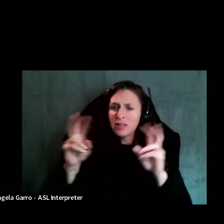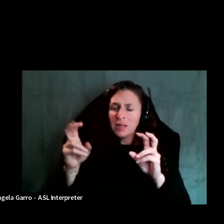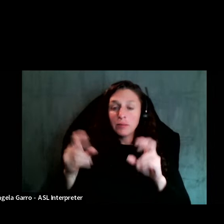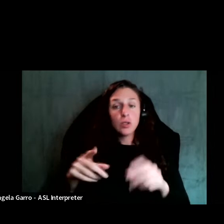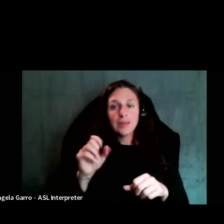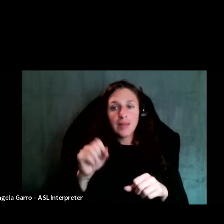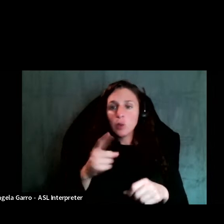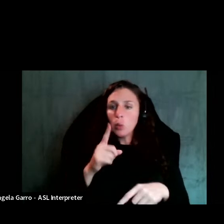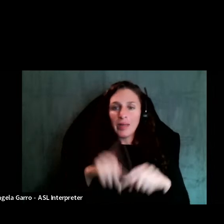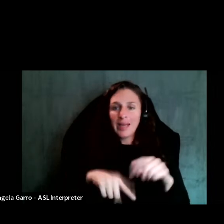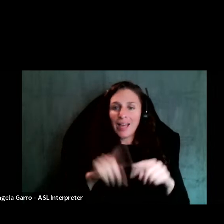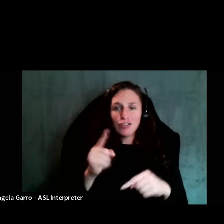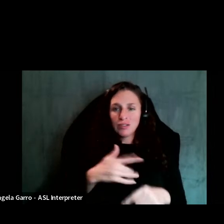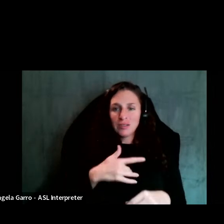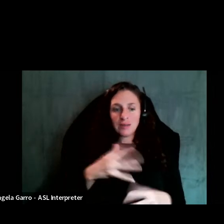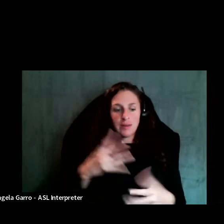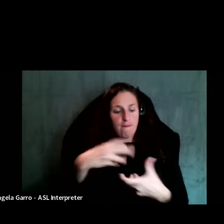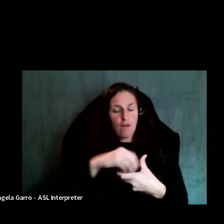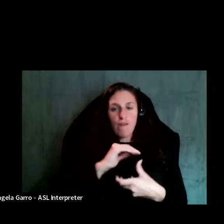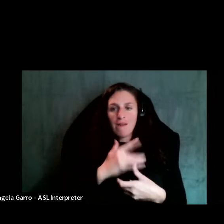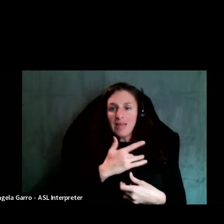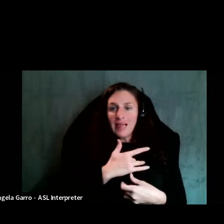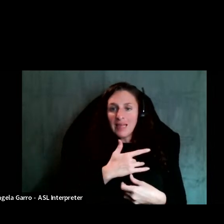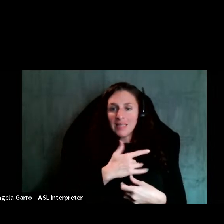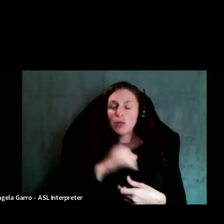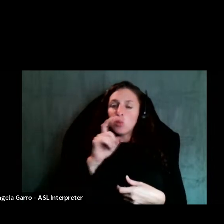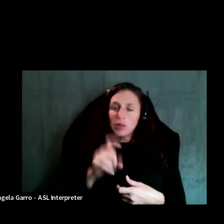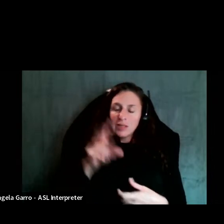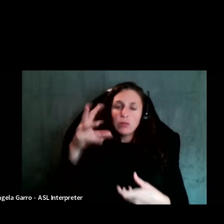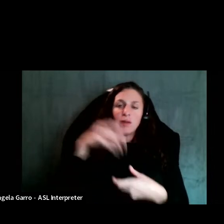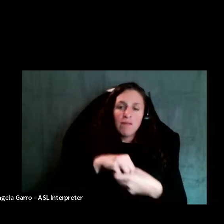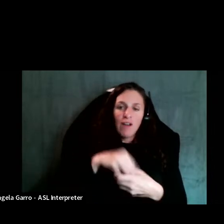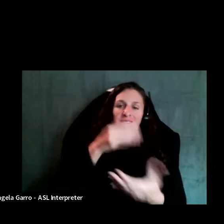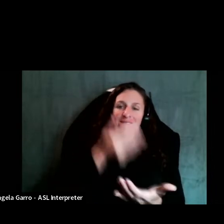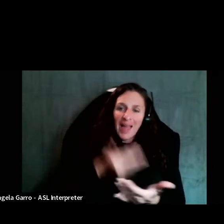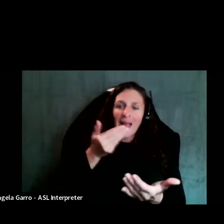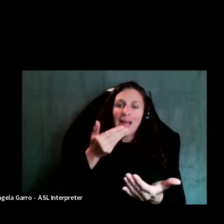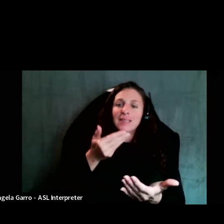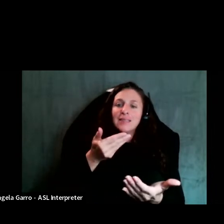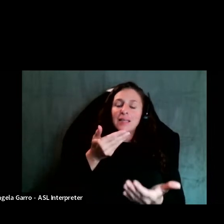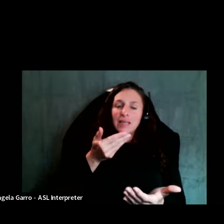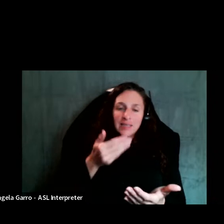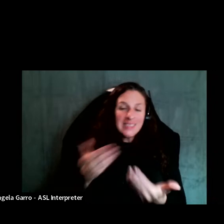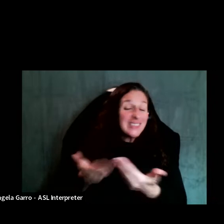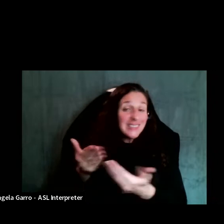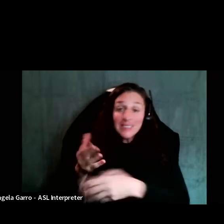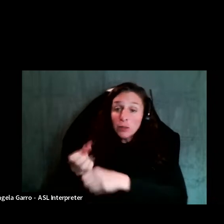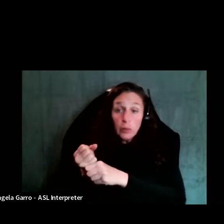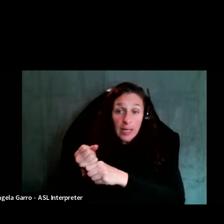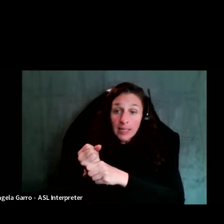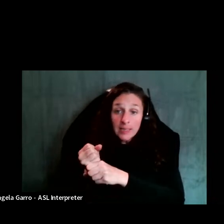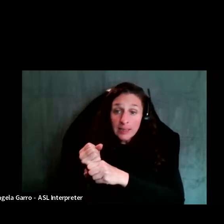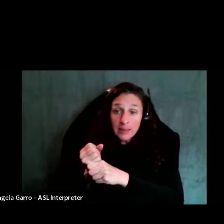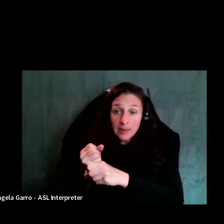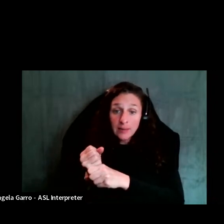cannot just involve feelings. We have to involve facts. There's facts. It's easy to get them.